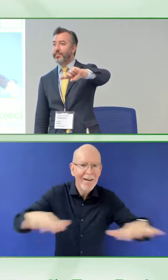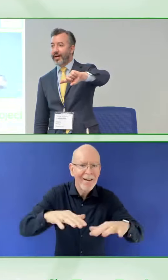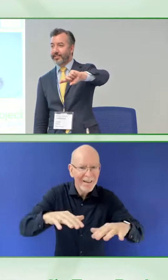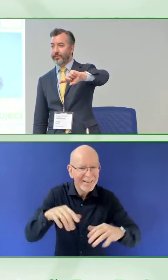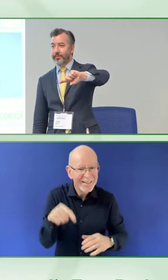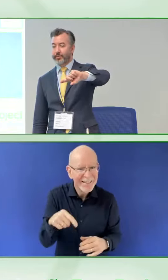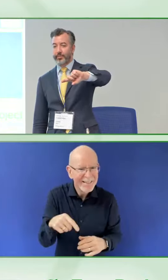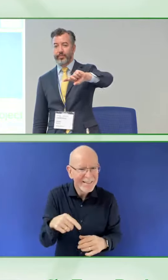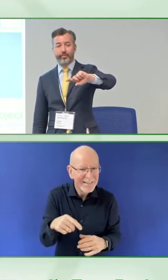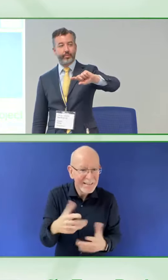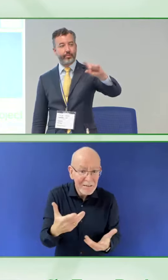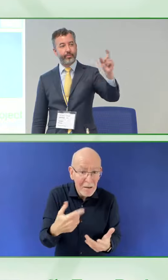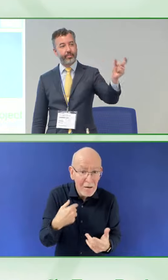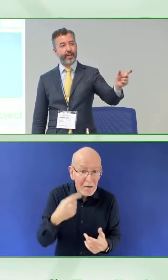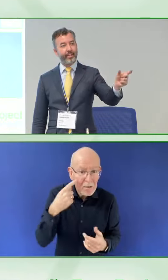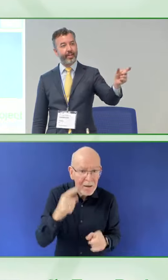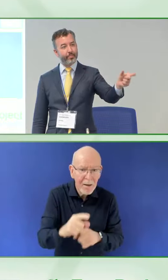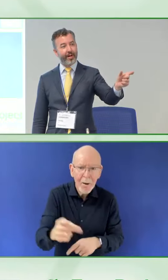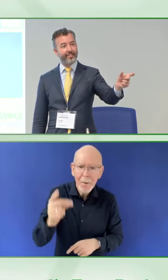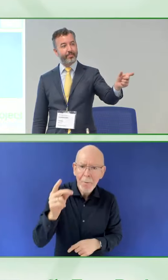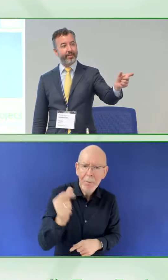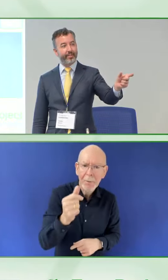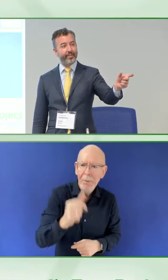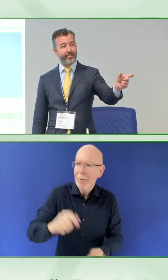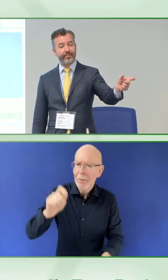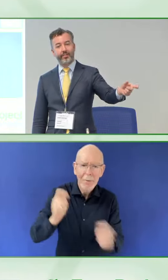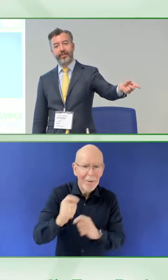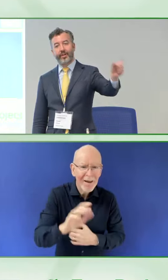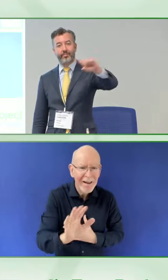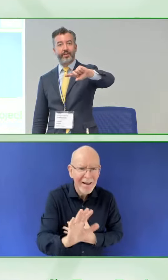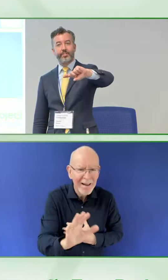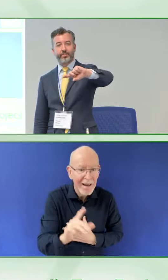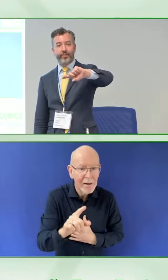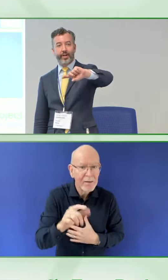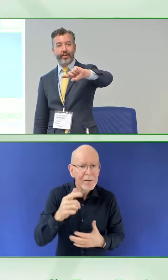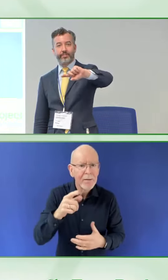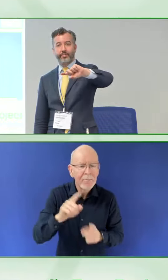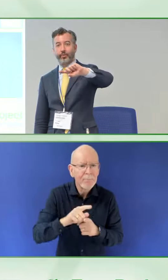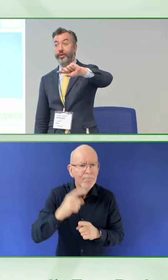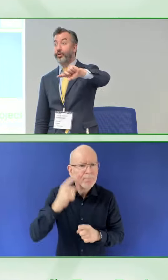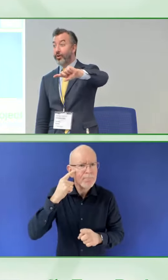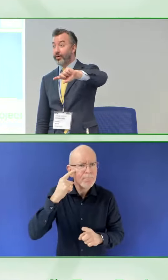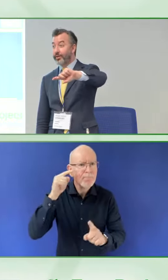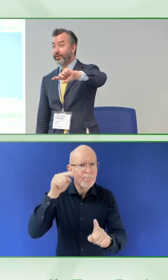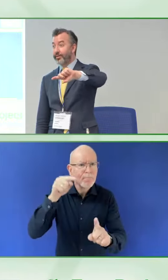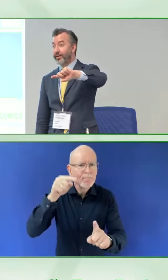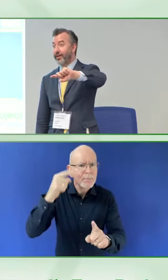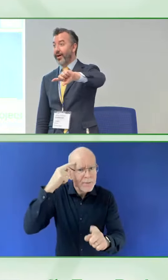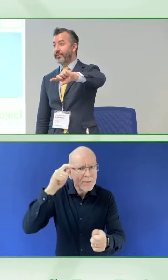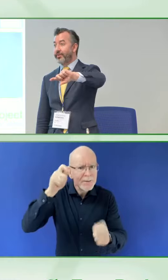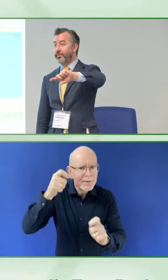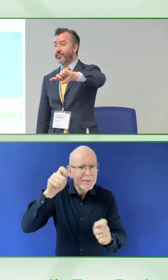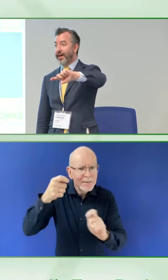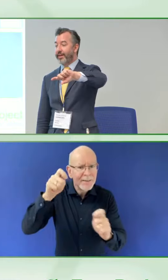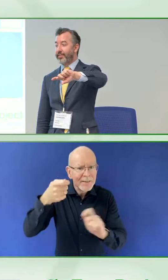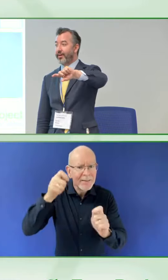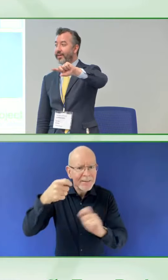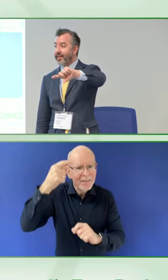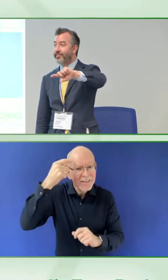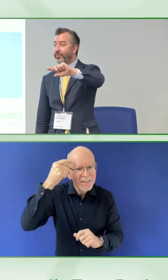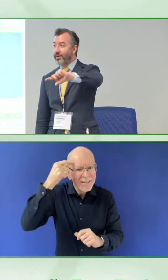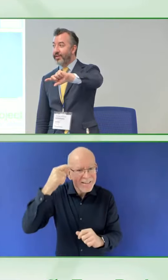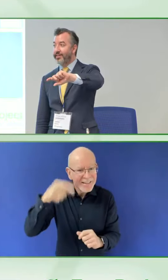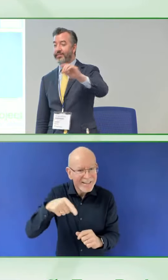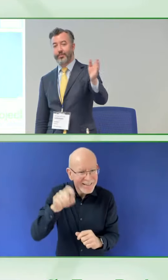what is possible. So take the impossibility and finish the phrase, we could have an inclusive